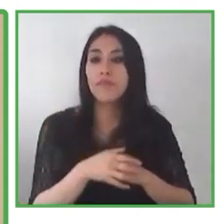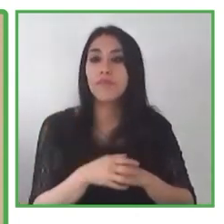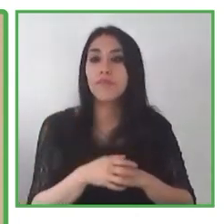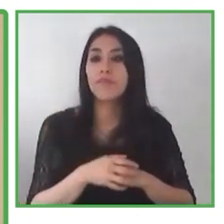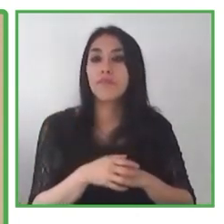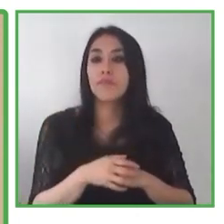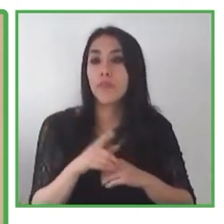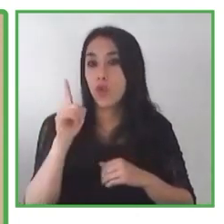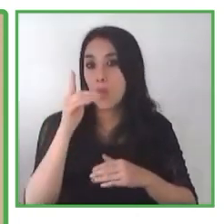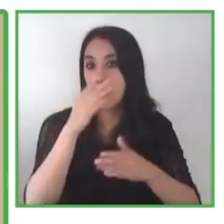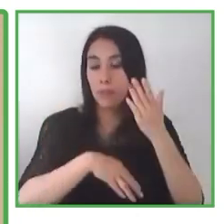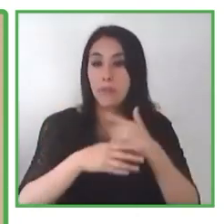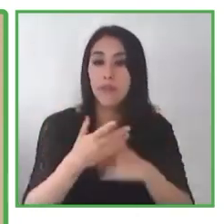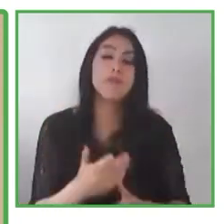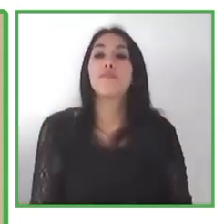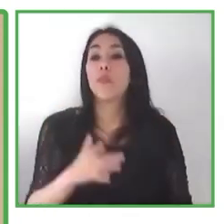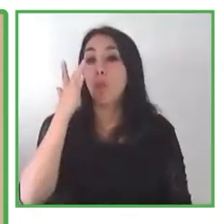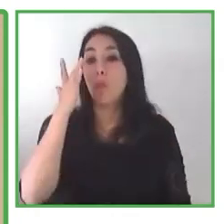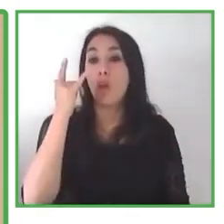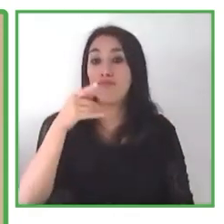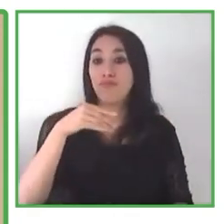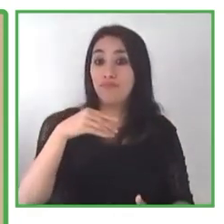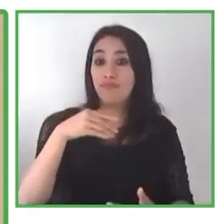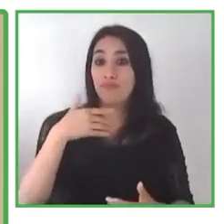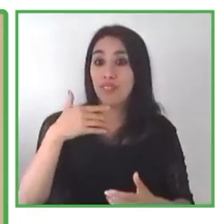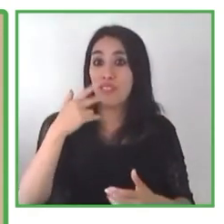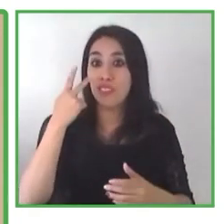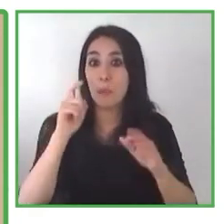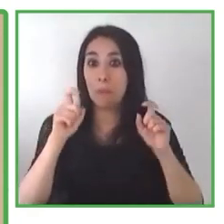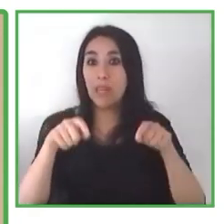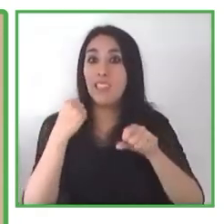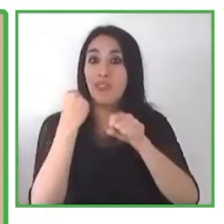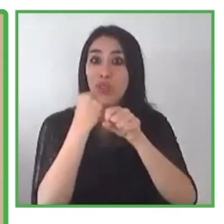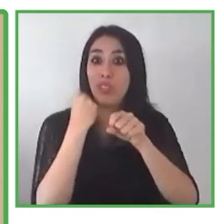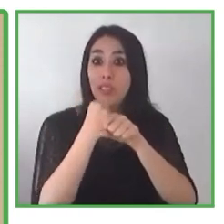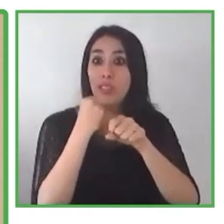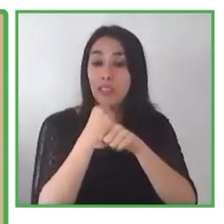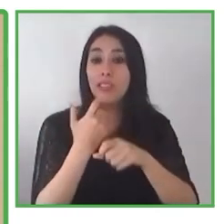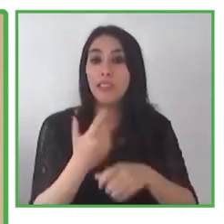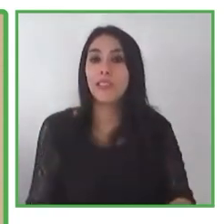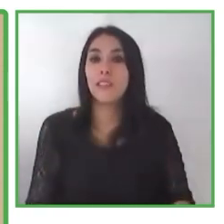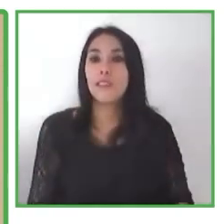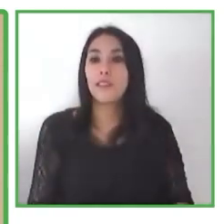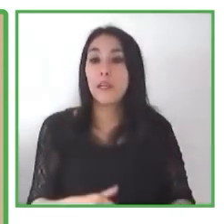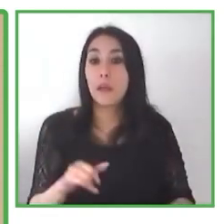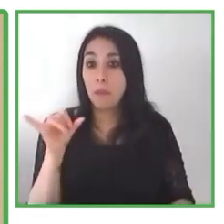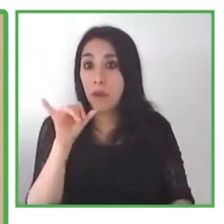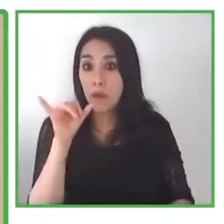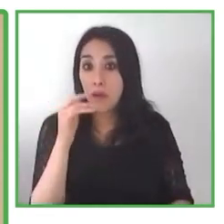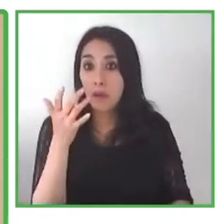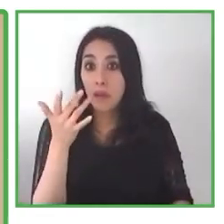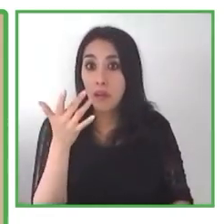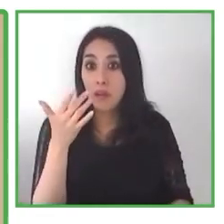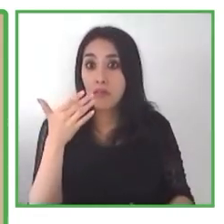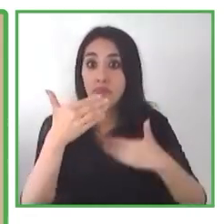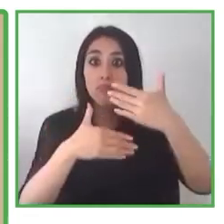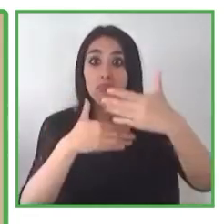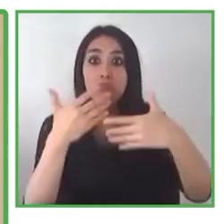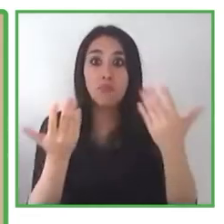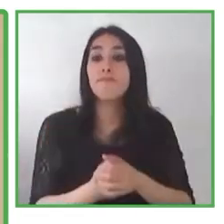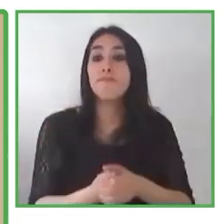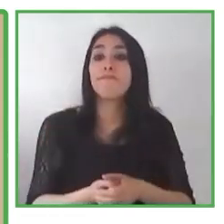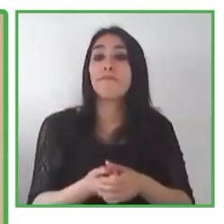for those having some disability, and also a fair payment for the